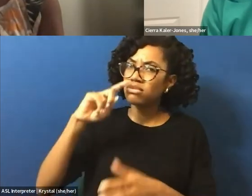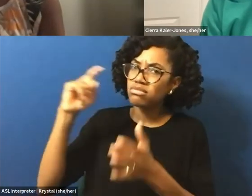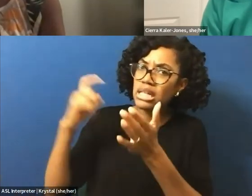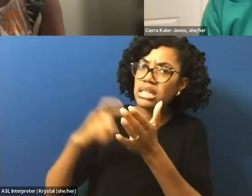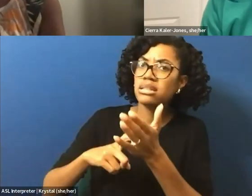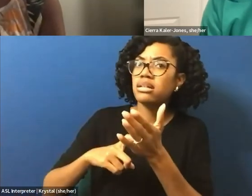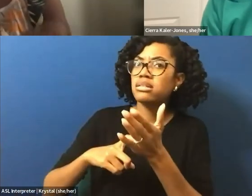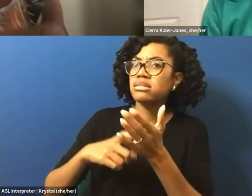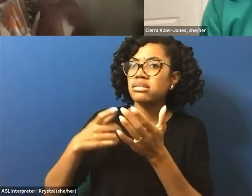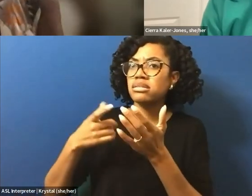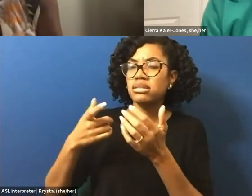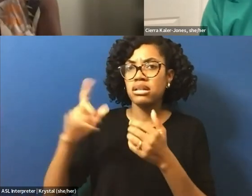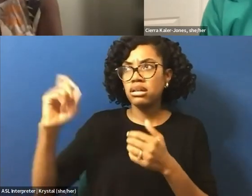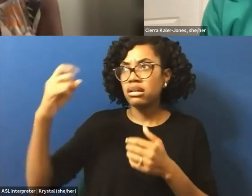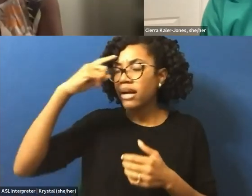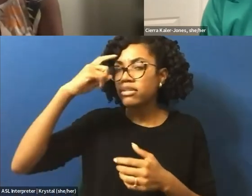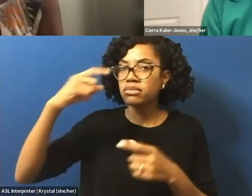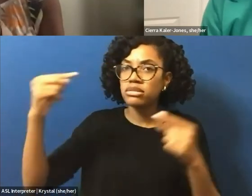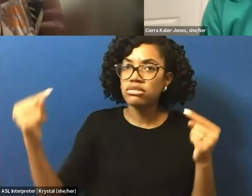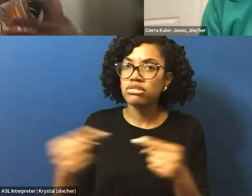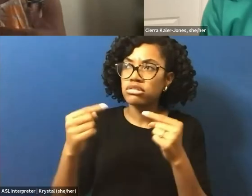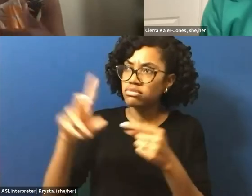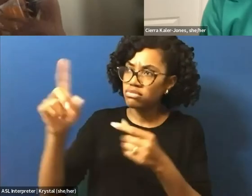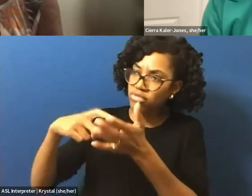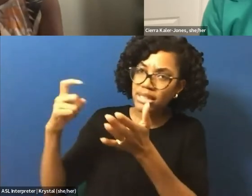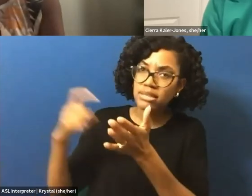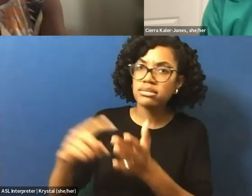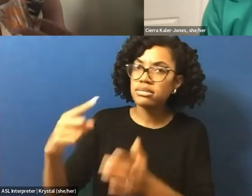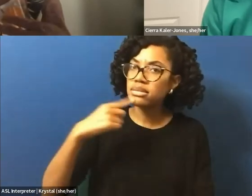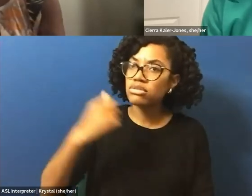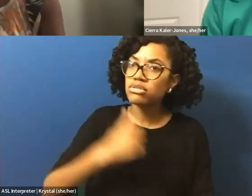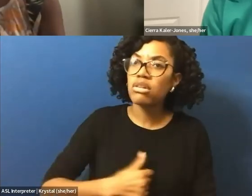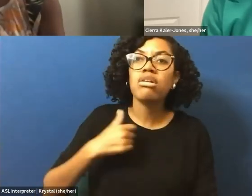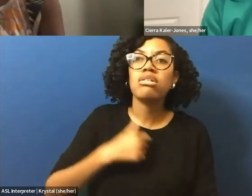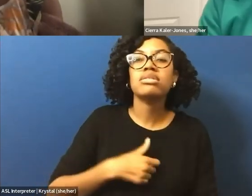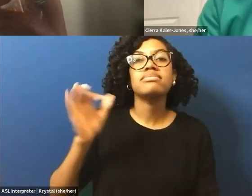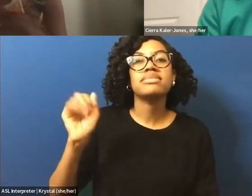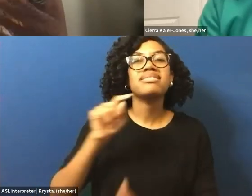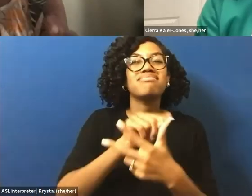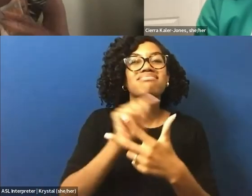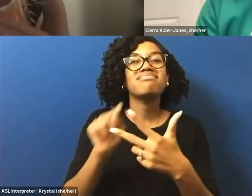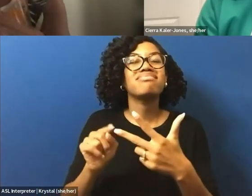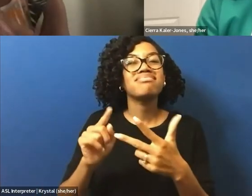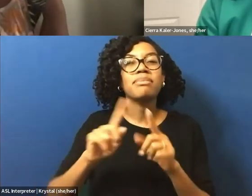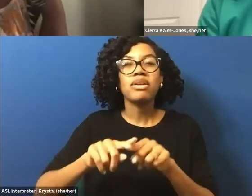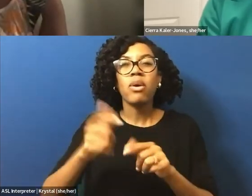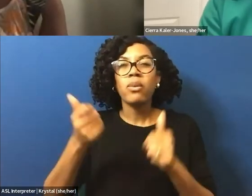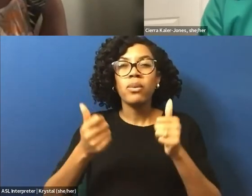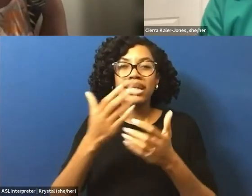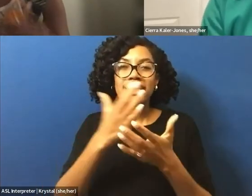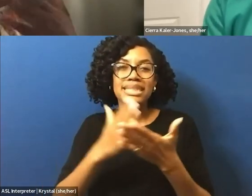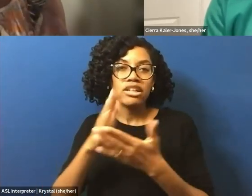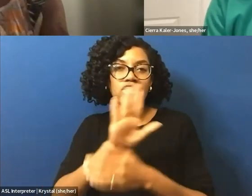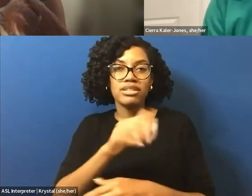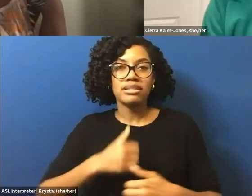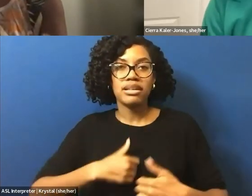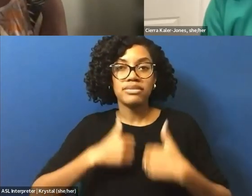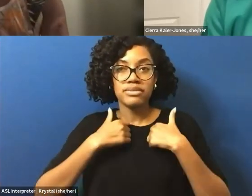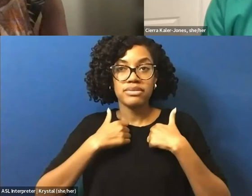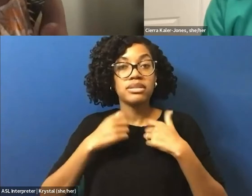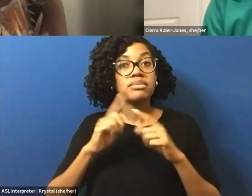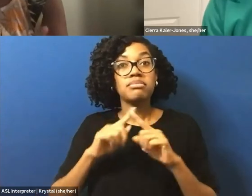of repayment and repair does is allow different people different entry points